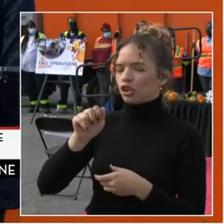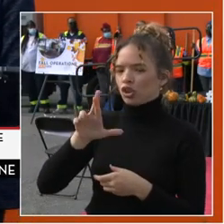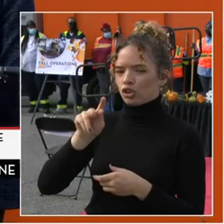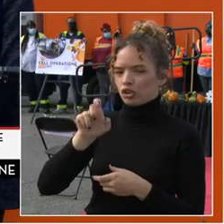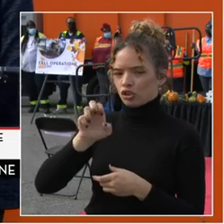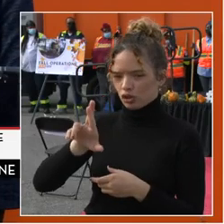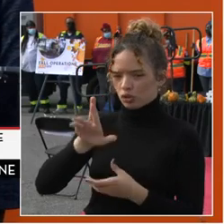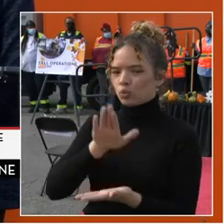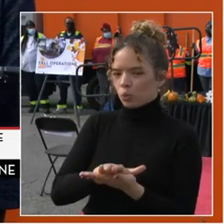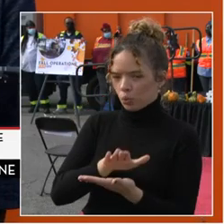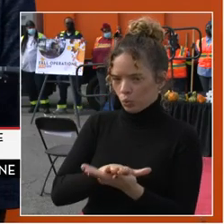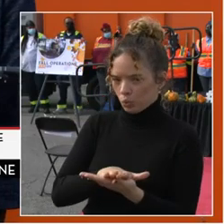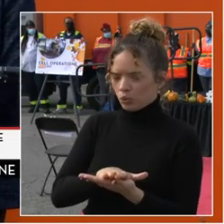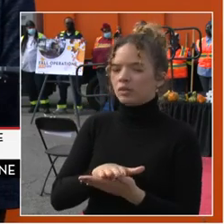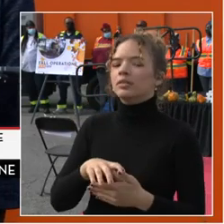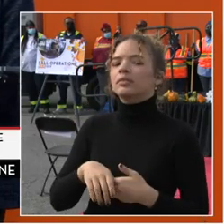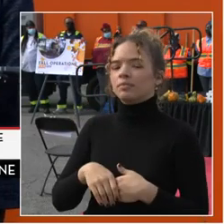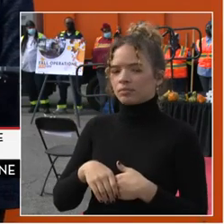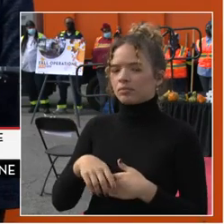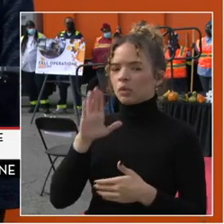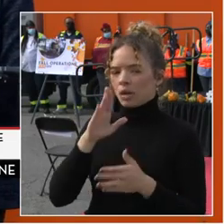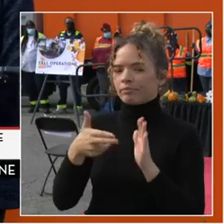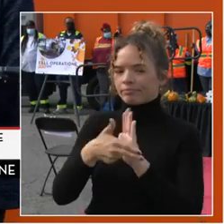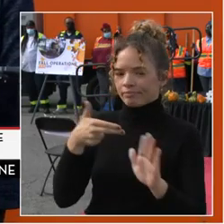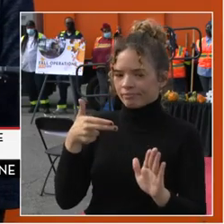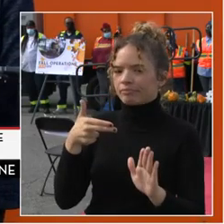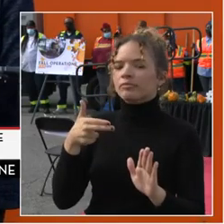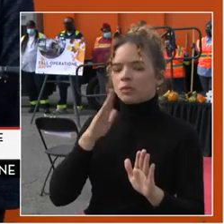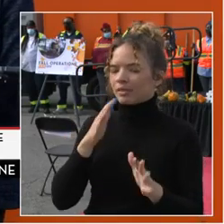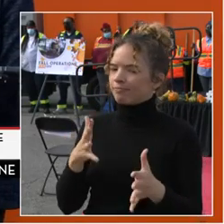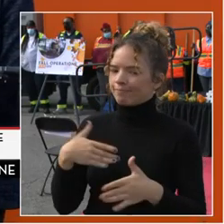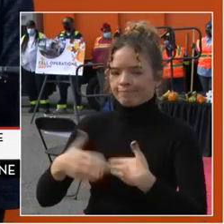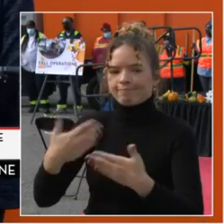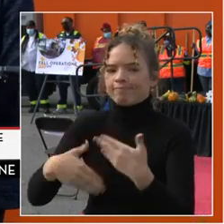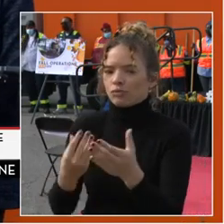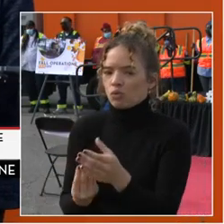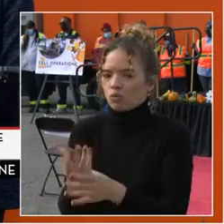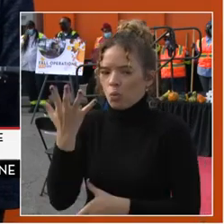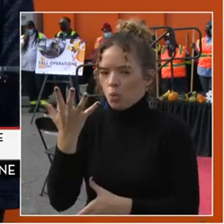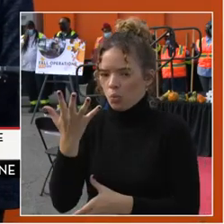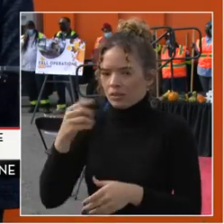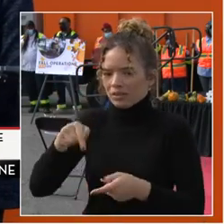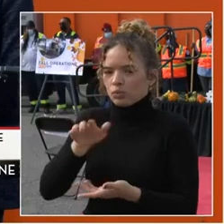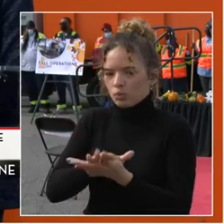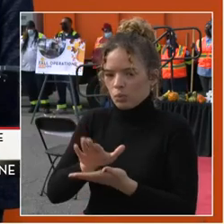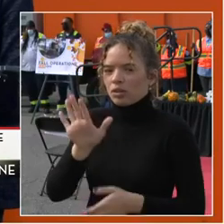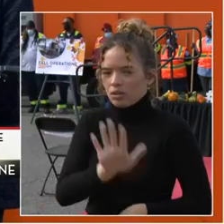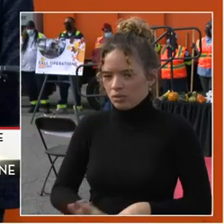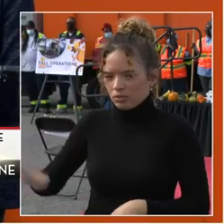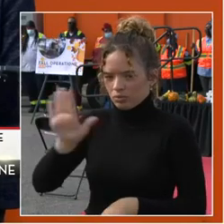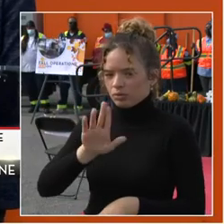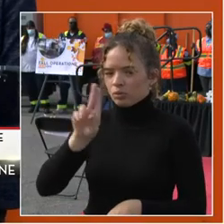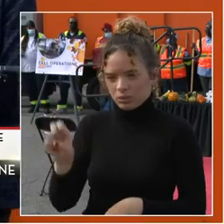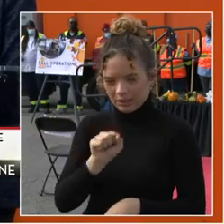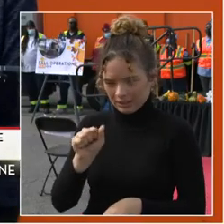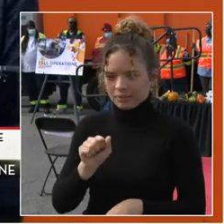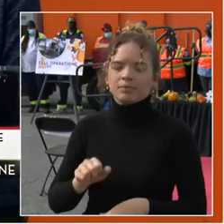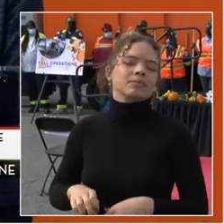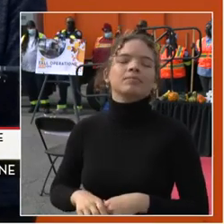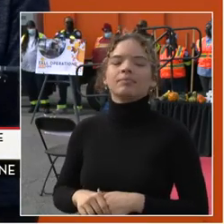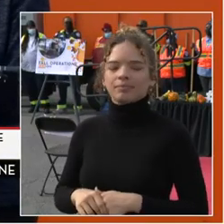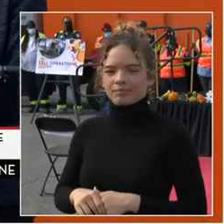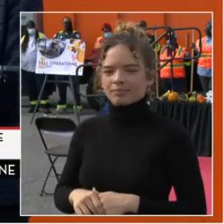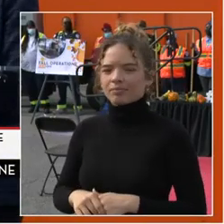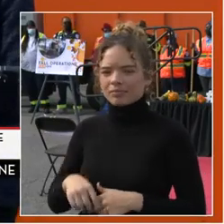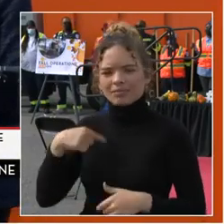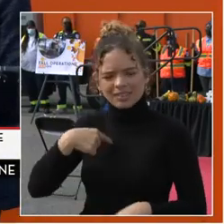district anywhere in the country. So we should be very proud of the progress that we are making here in Washington. We should also be